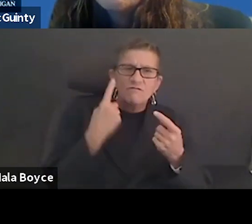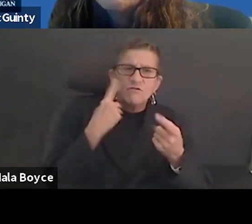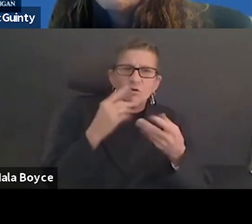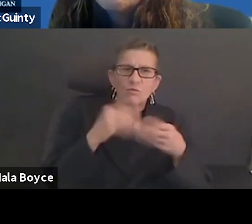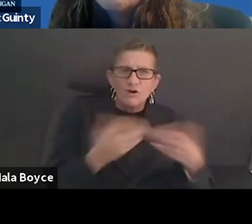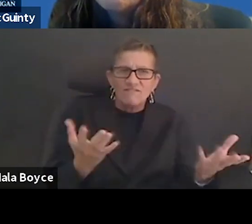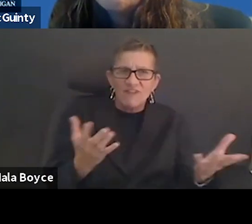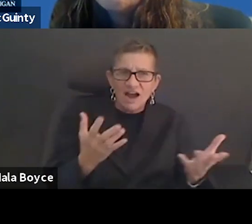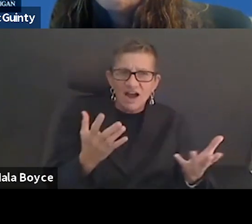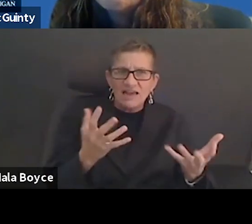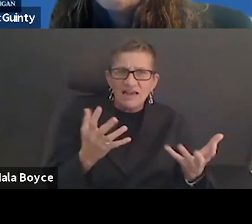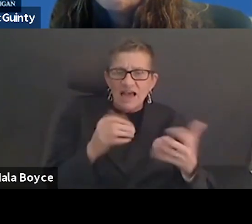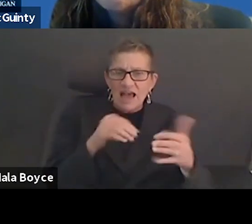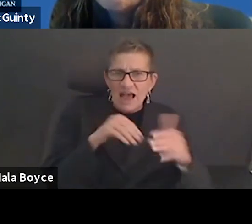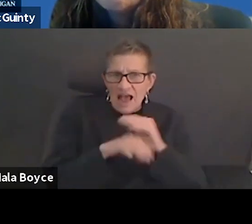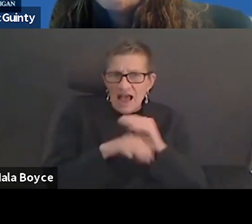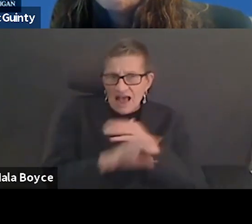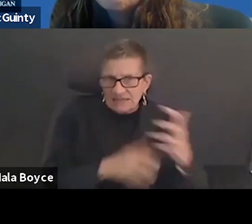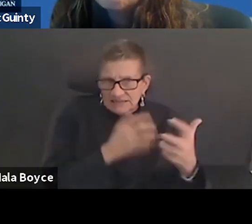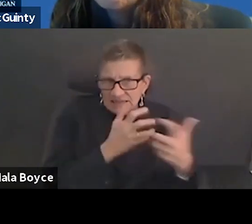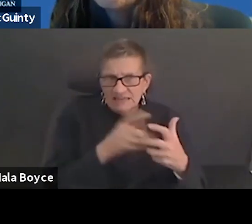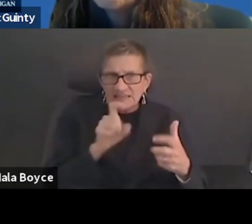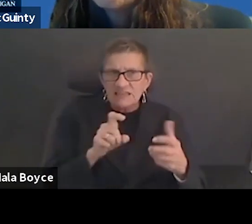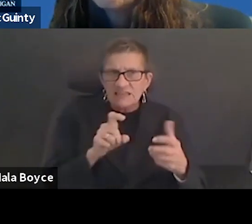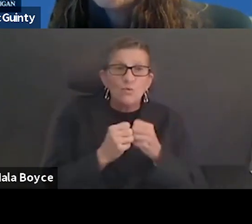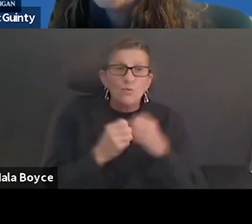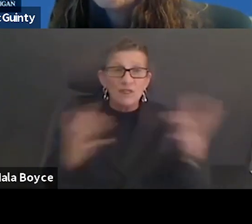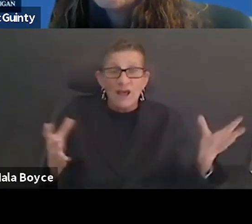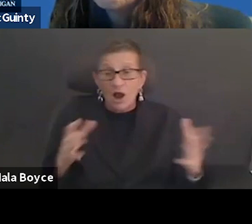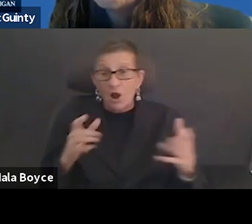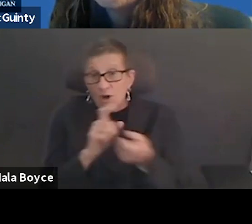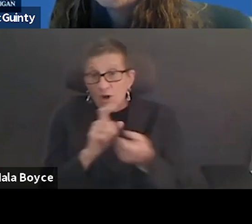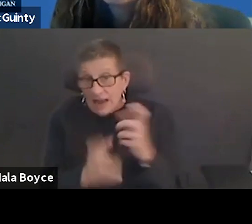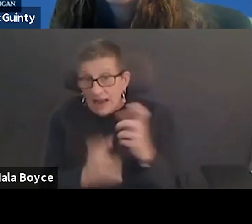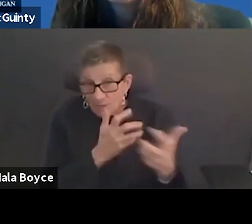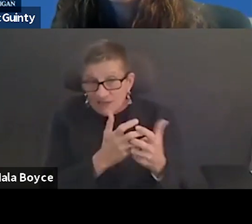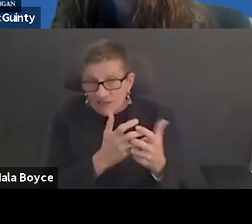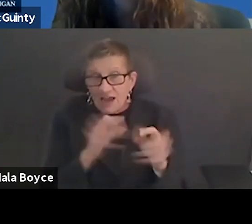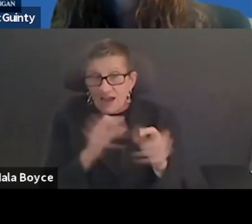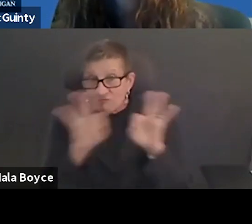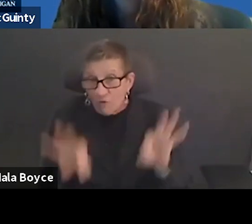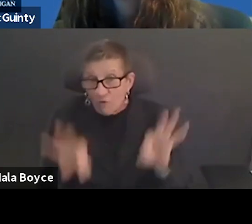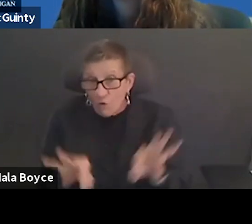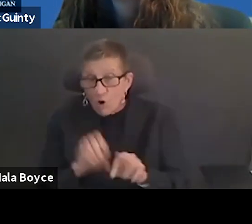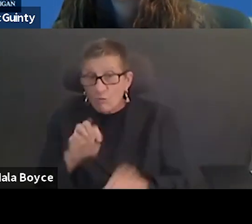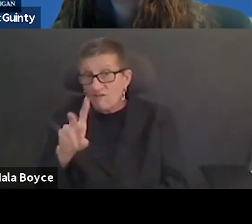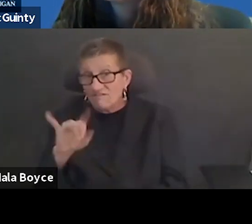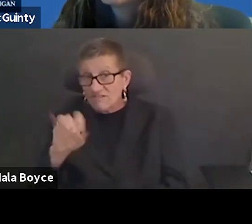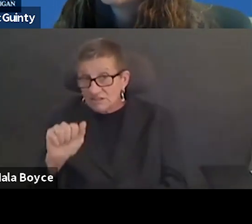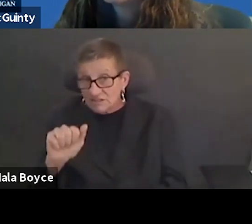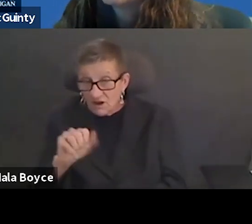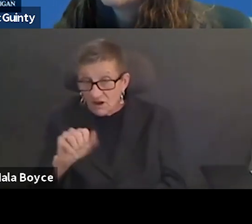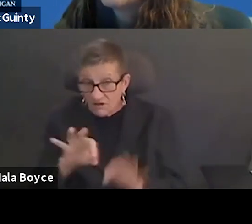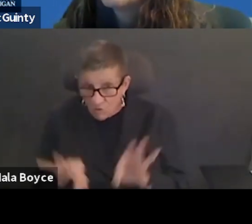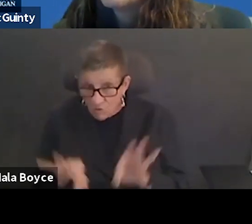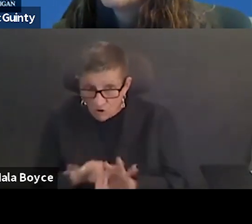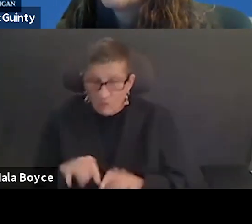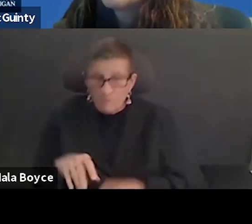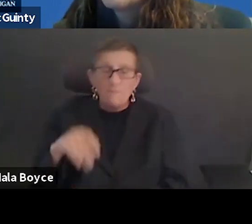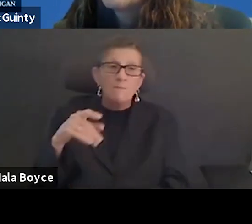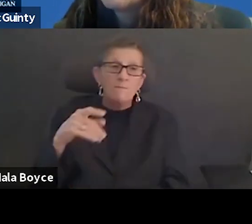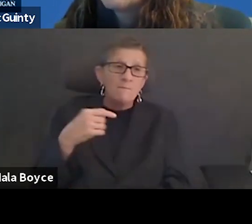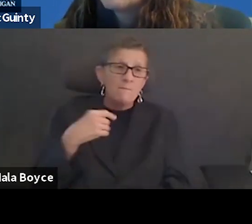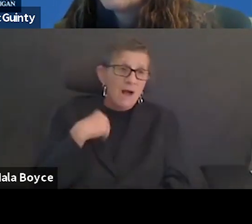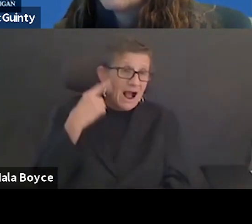needs even without the accommodate or visa form. And I think it would just be great if we all just